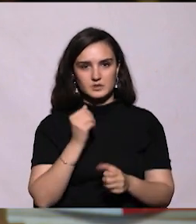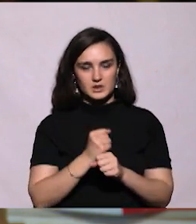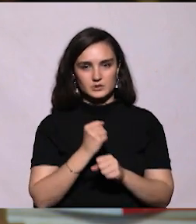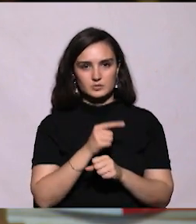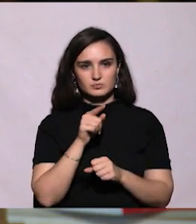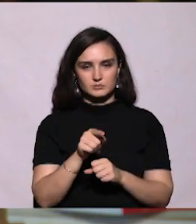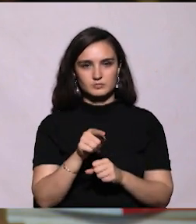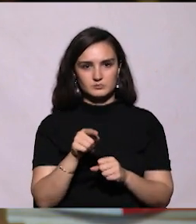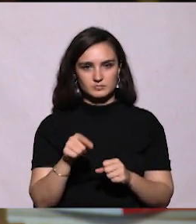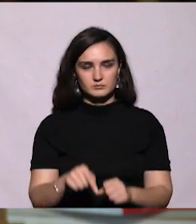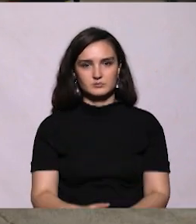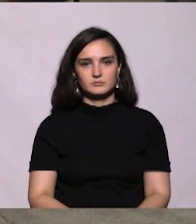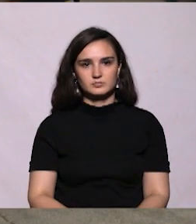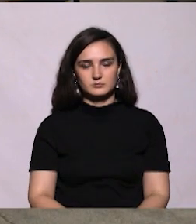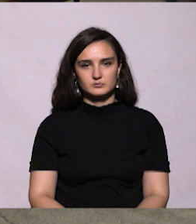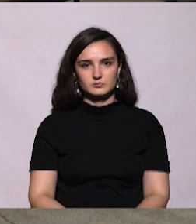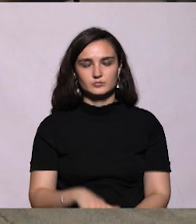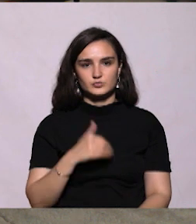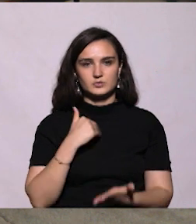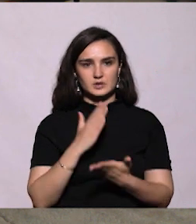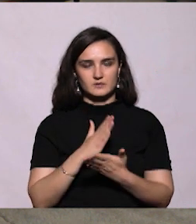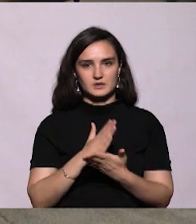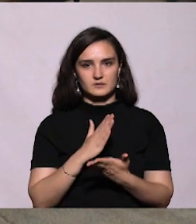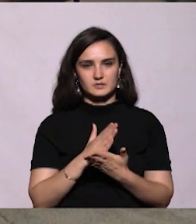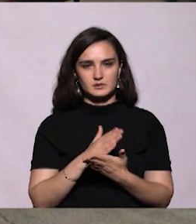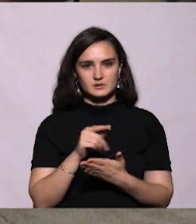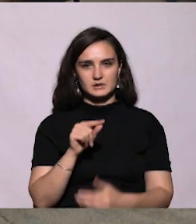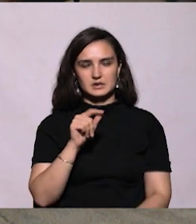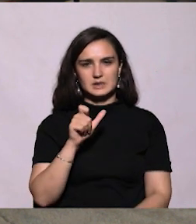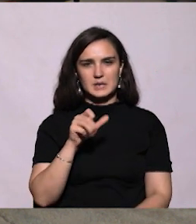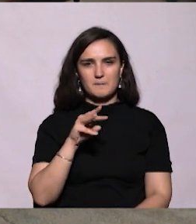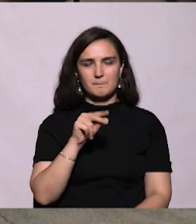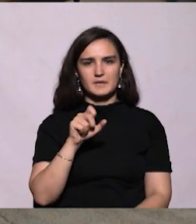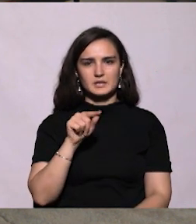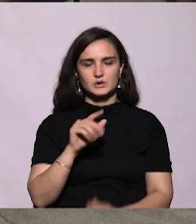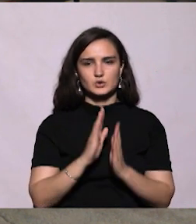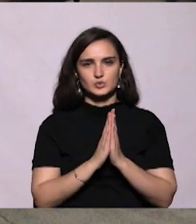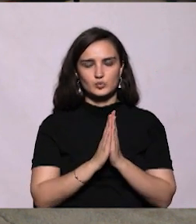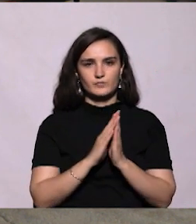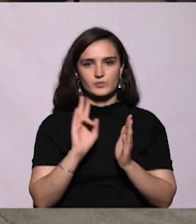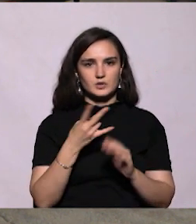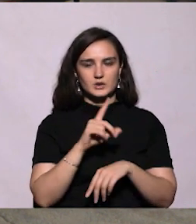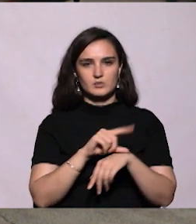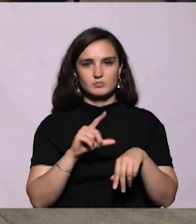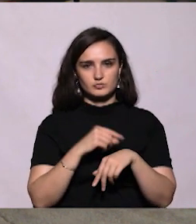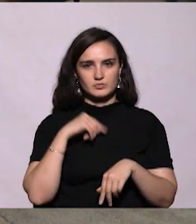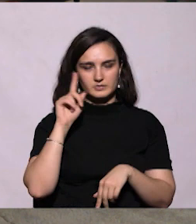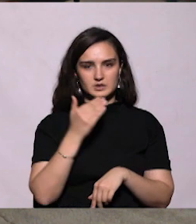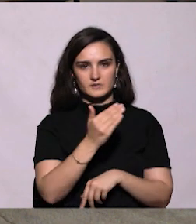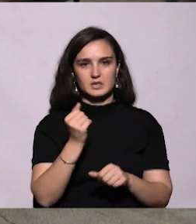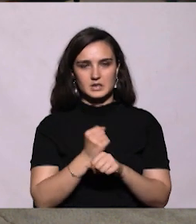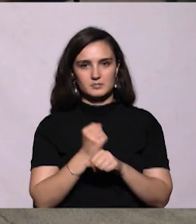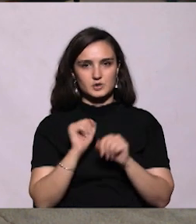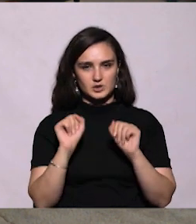to the address on the screen. We have provided a template for you, but please do not copy. We know you can do